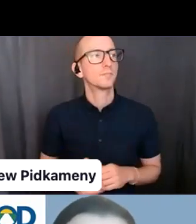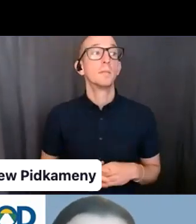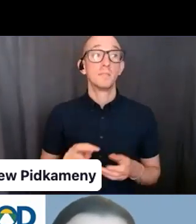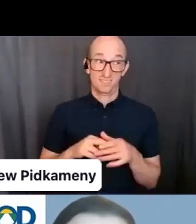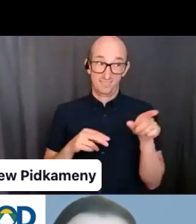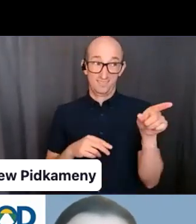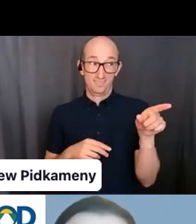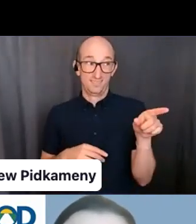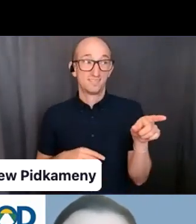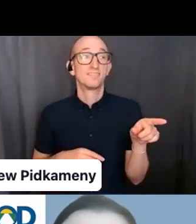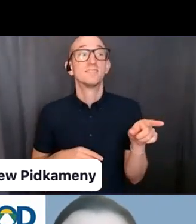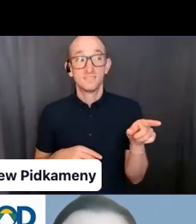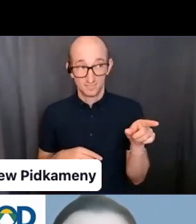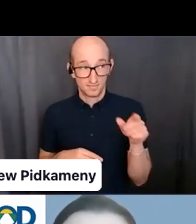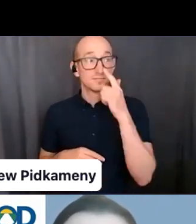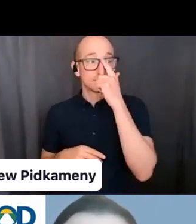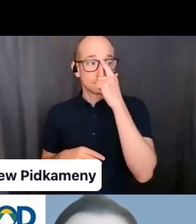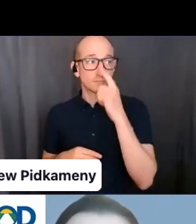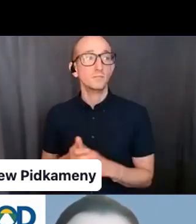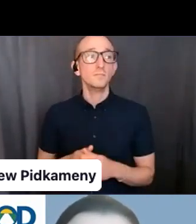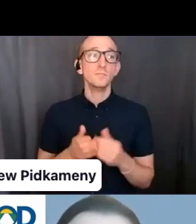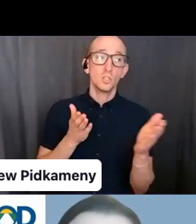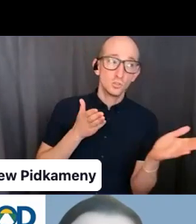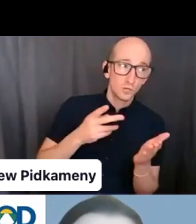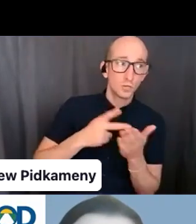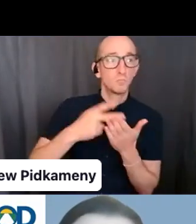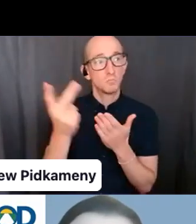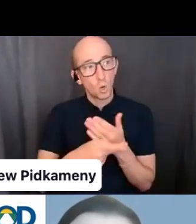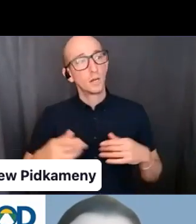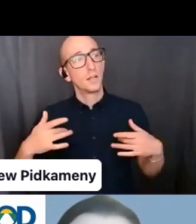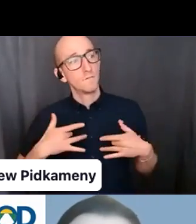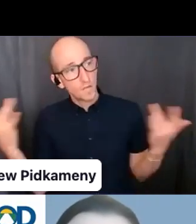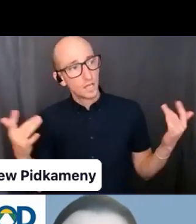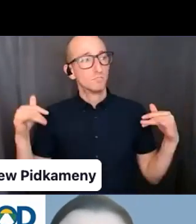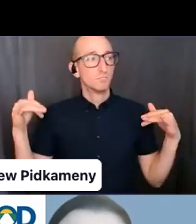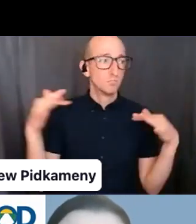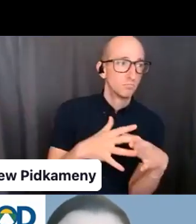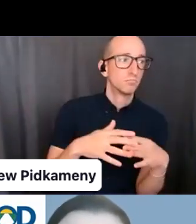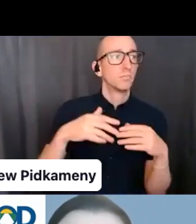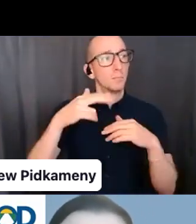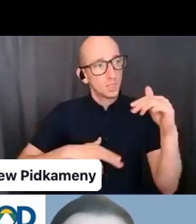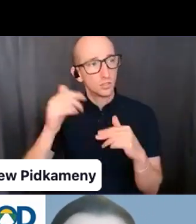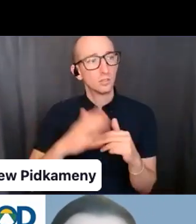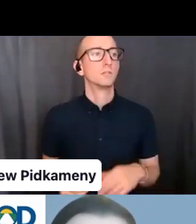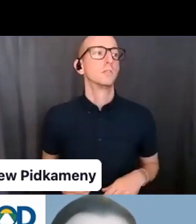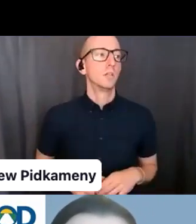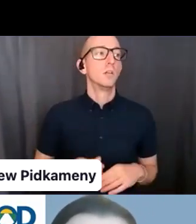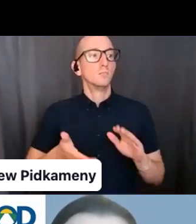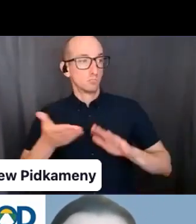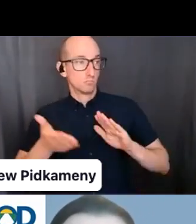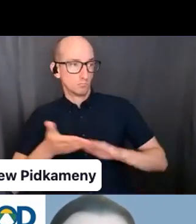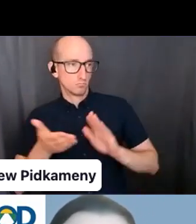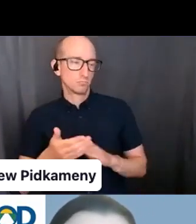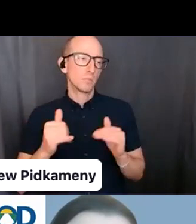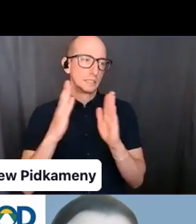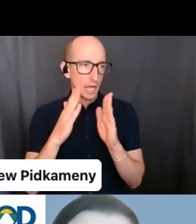city, or state government. So for example, places like public parks and beaches, libraries, town halls, anywhere a state or local government